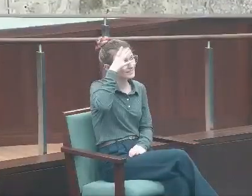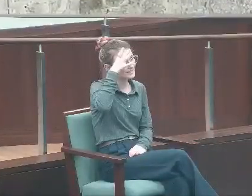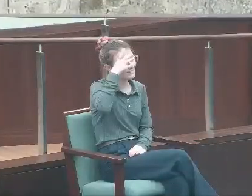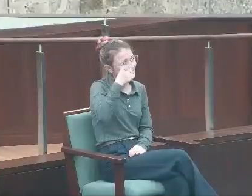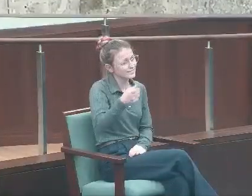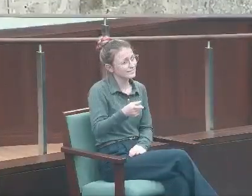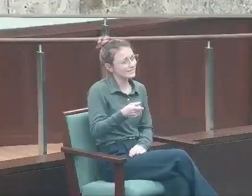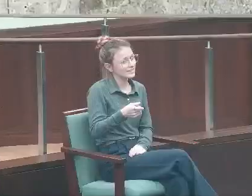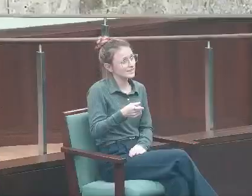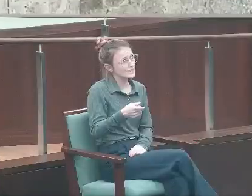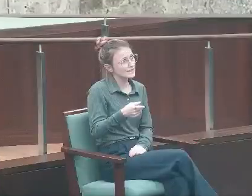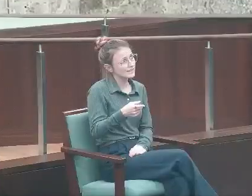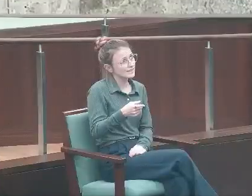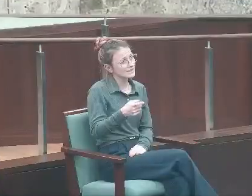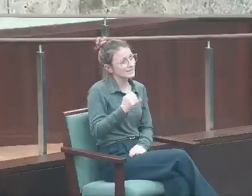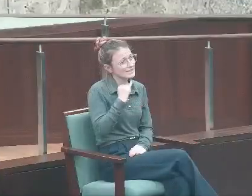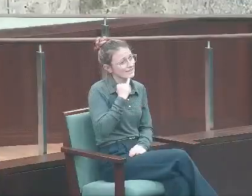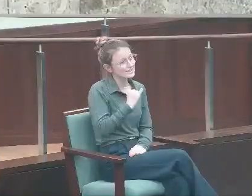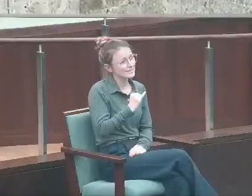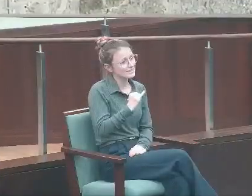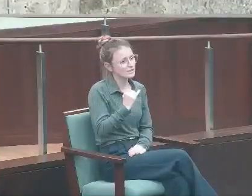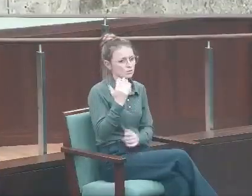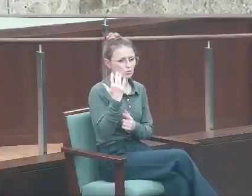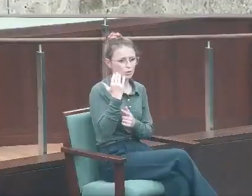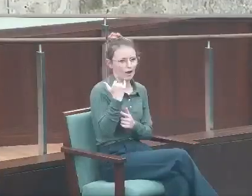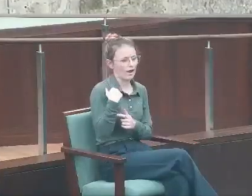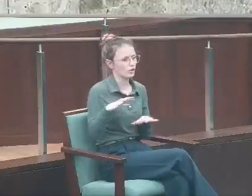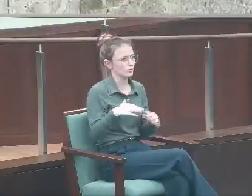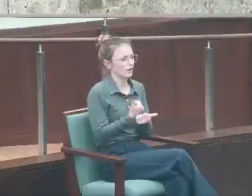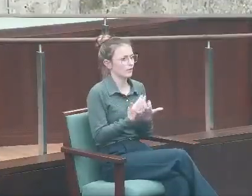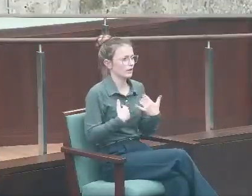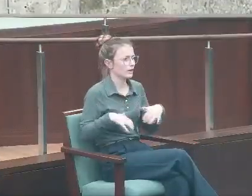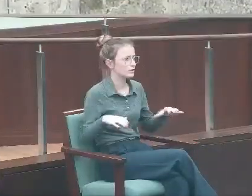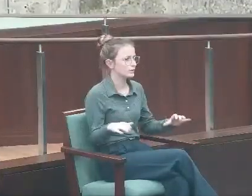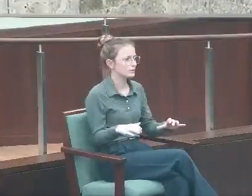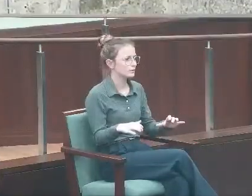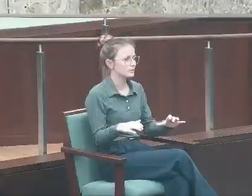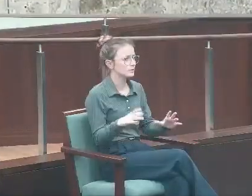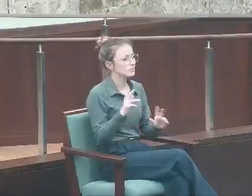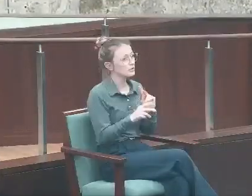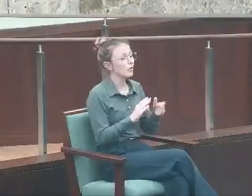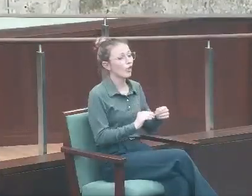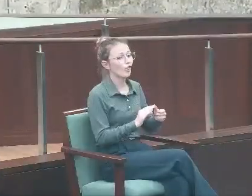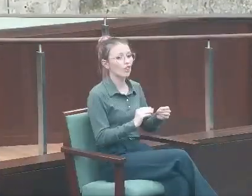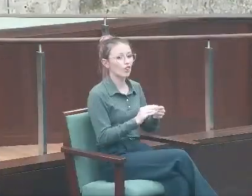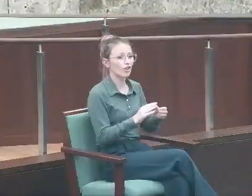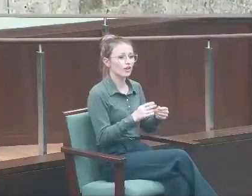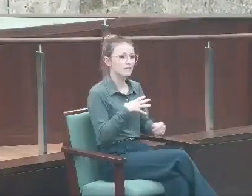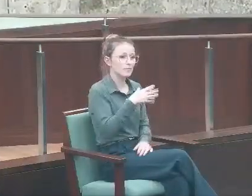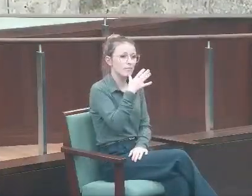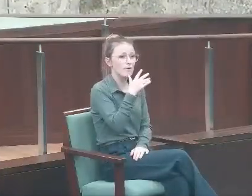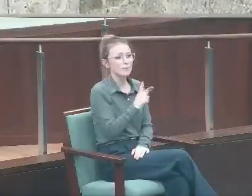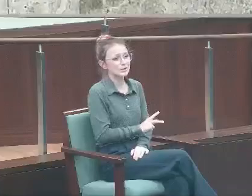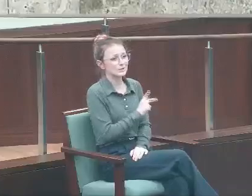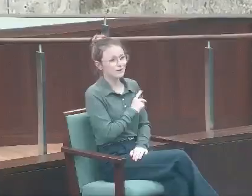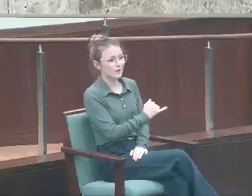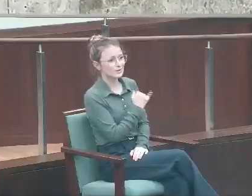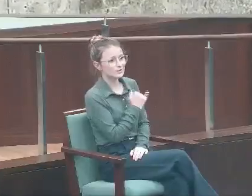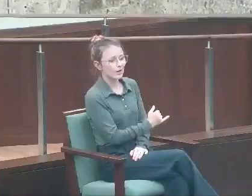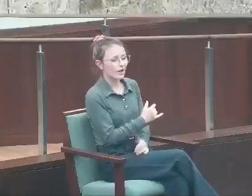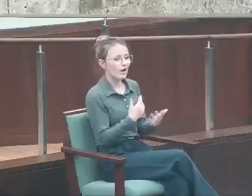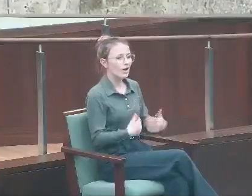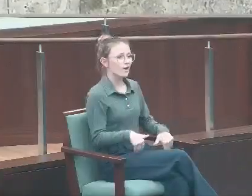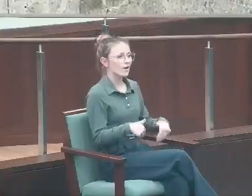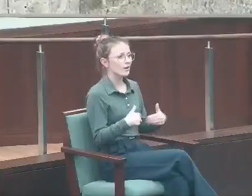is the why I do what I do. Everybody always talks about my mom and my personality